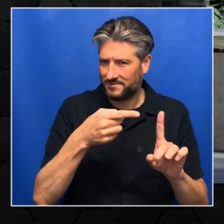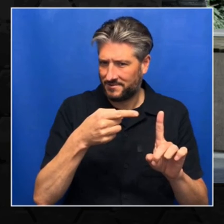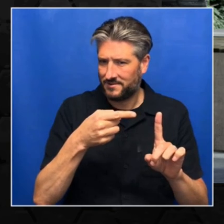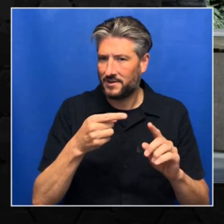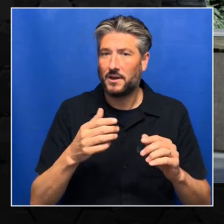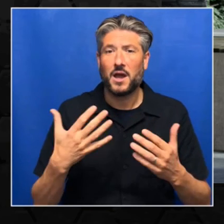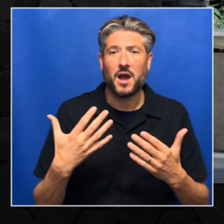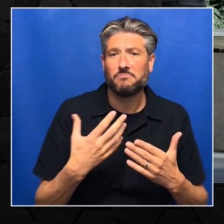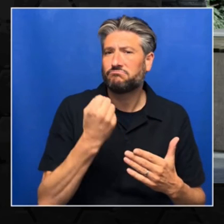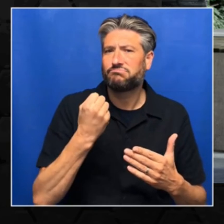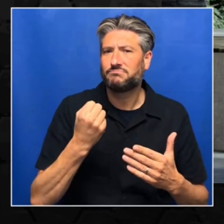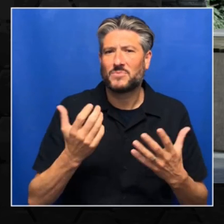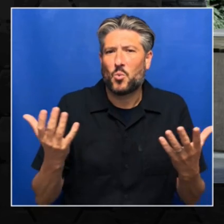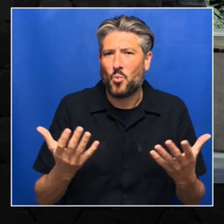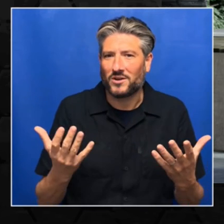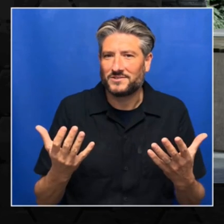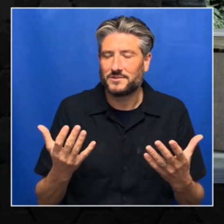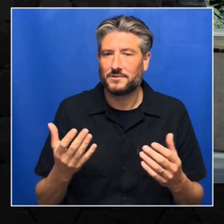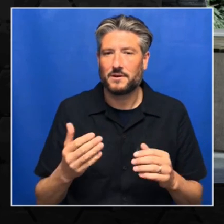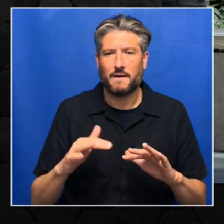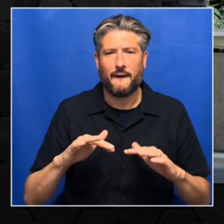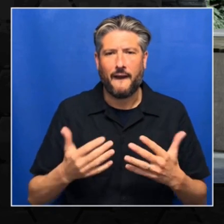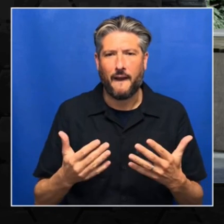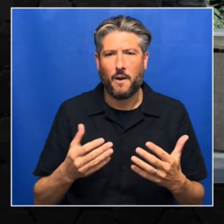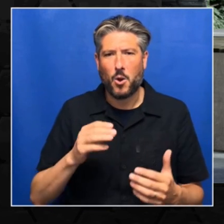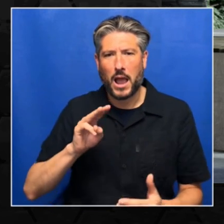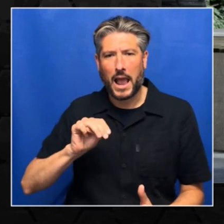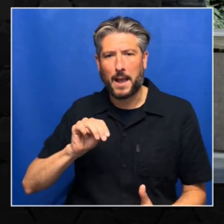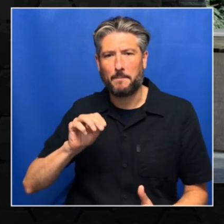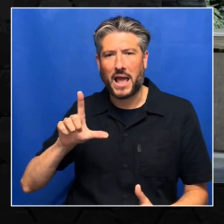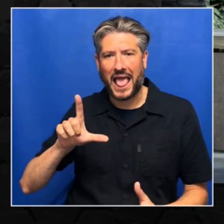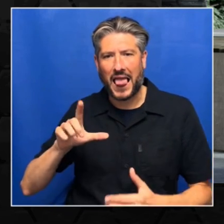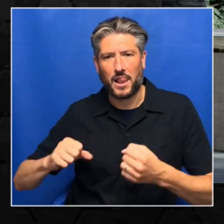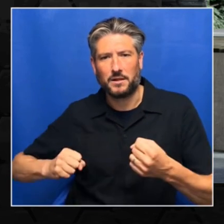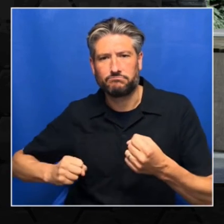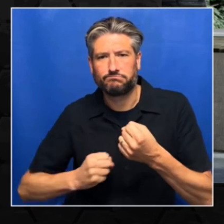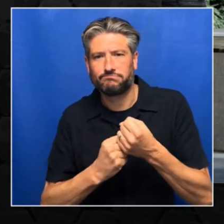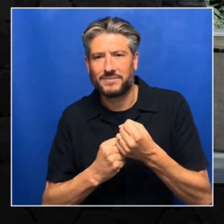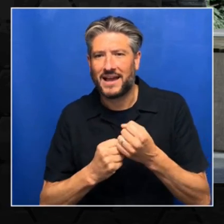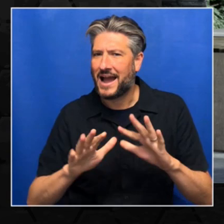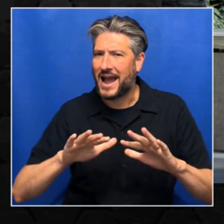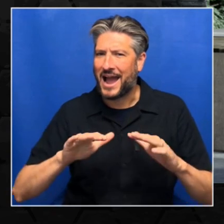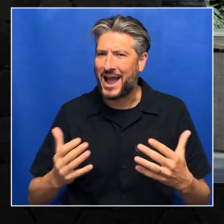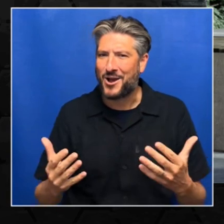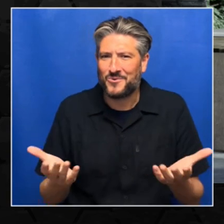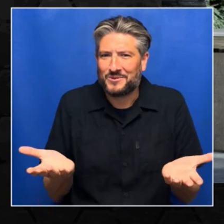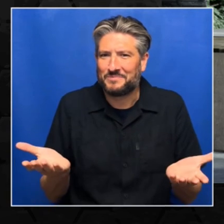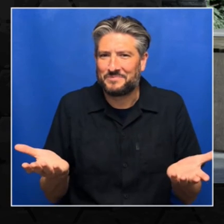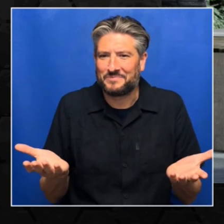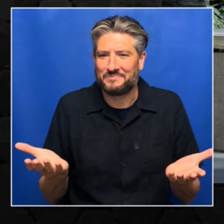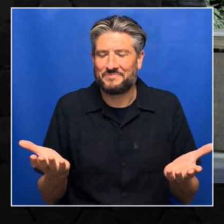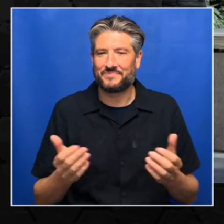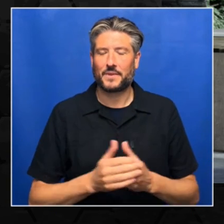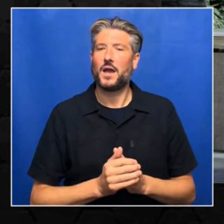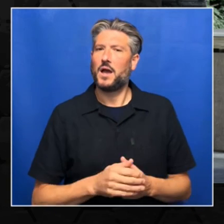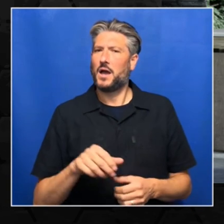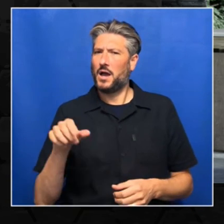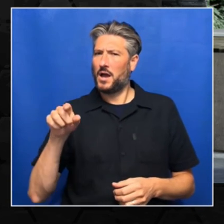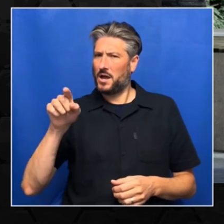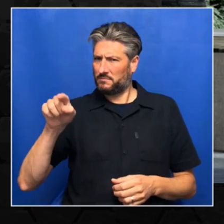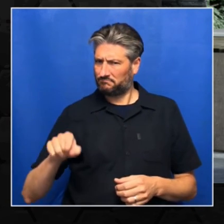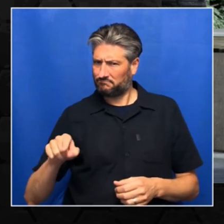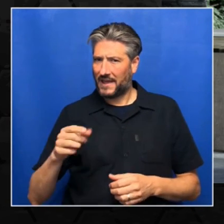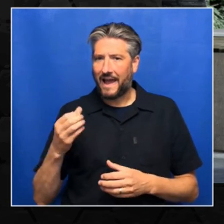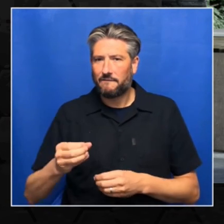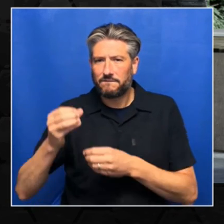you to achieve your goal. They are not themselves goals. Right, and we have also in the comments somebody saying that linear algebra is